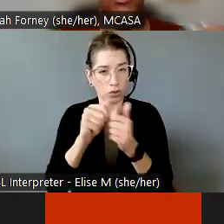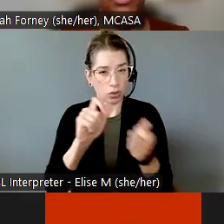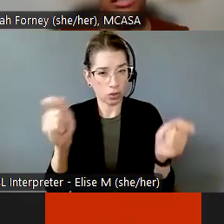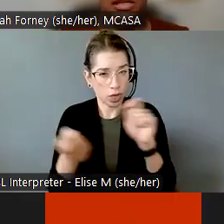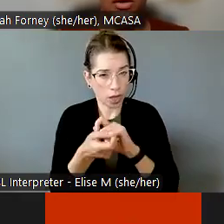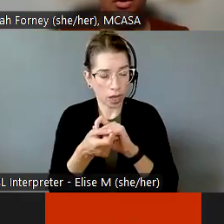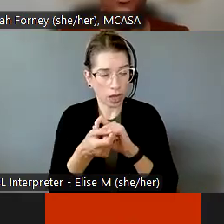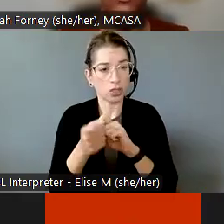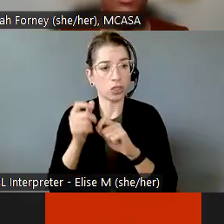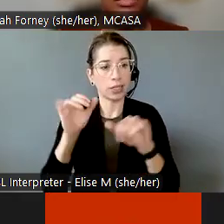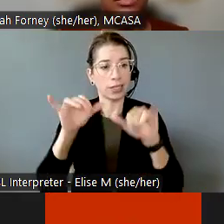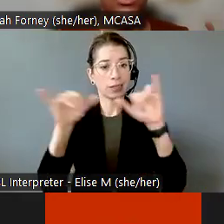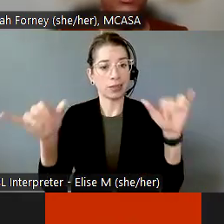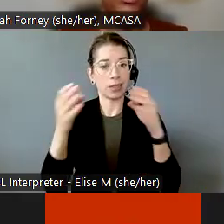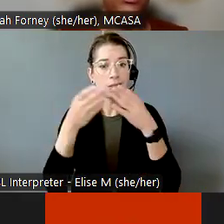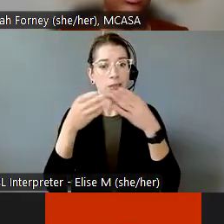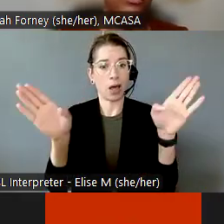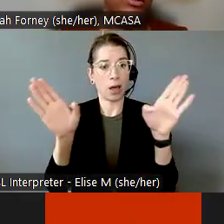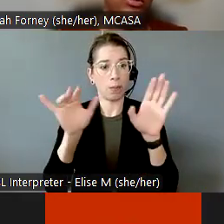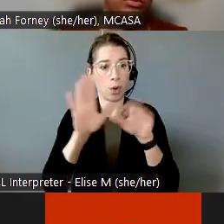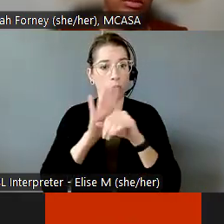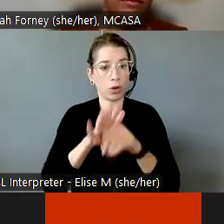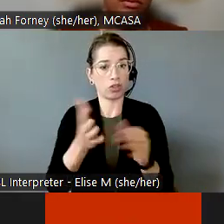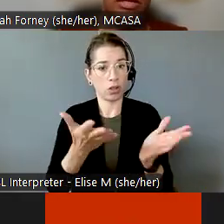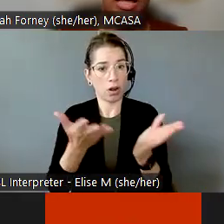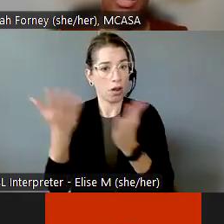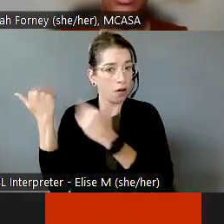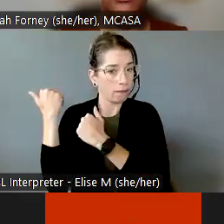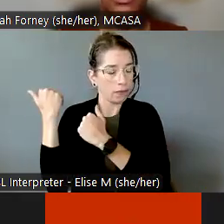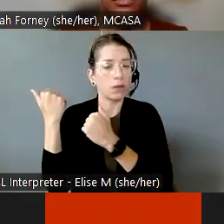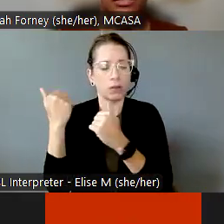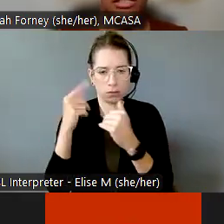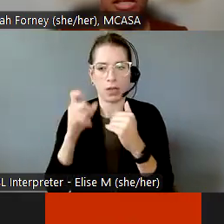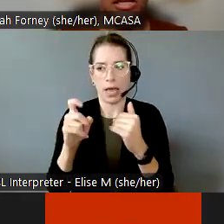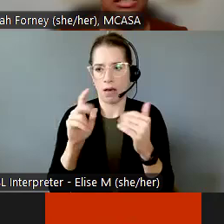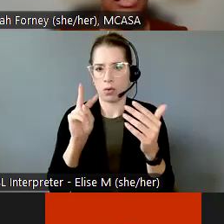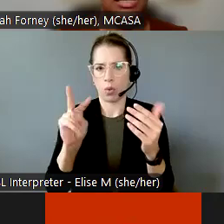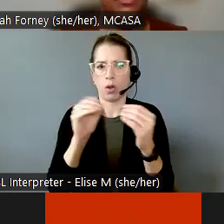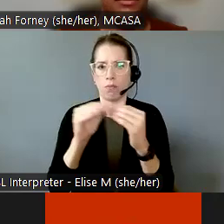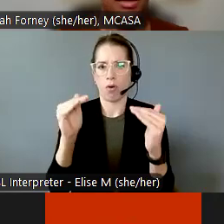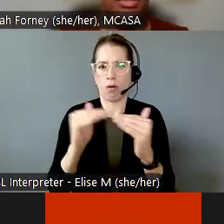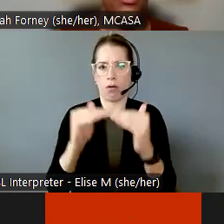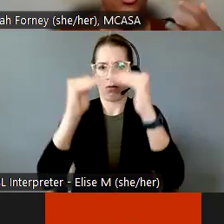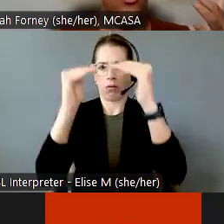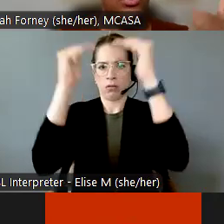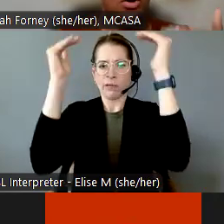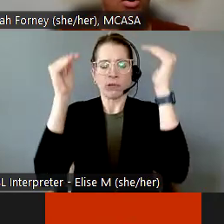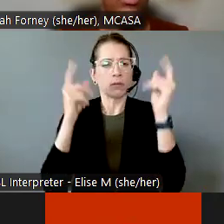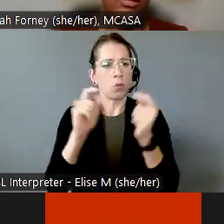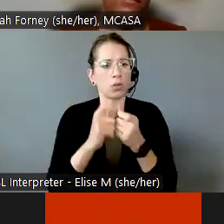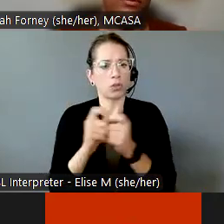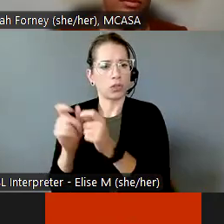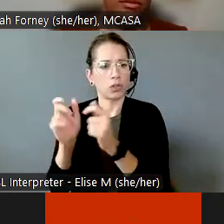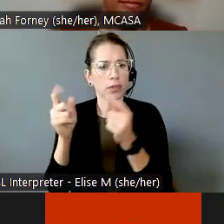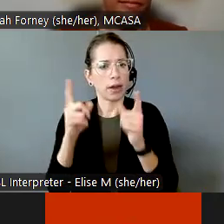systematic oppression, we must look beyond those first two levels and consider the changes that can be made on